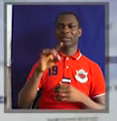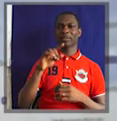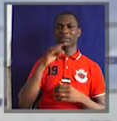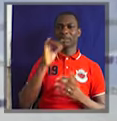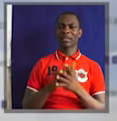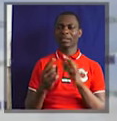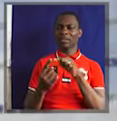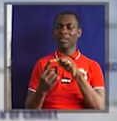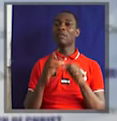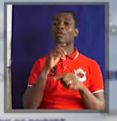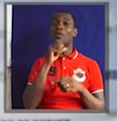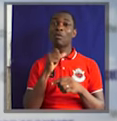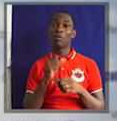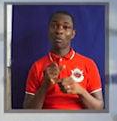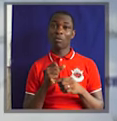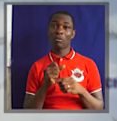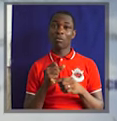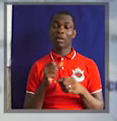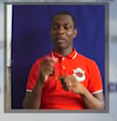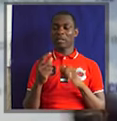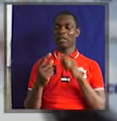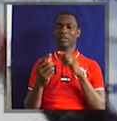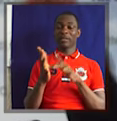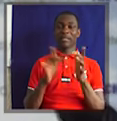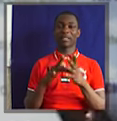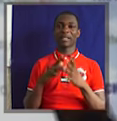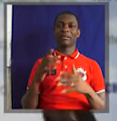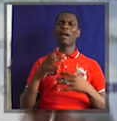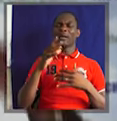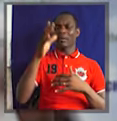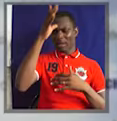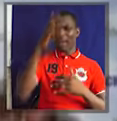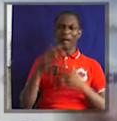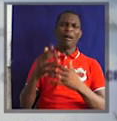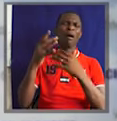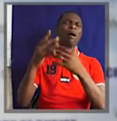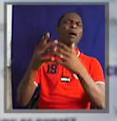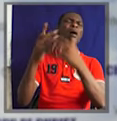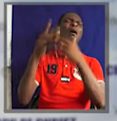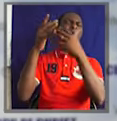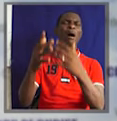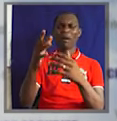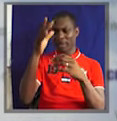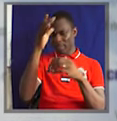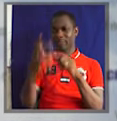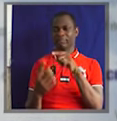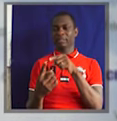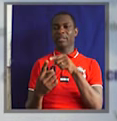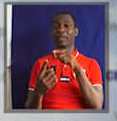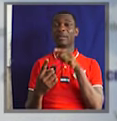papa peni mu a otesa ano. Yere Yesu Kristo, ni great great great great great great great grandfather ni eke yo,